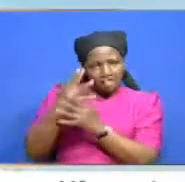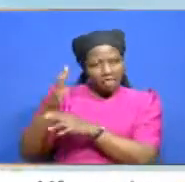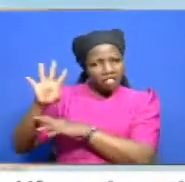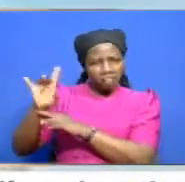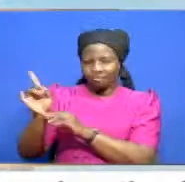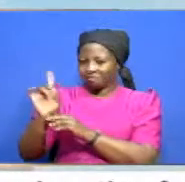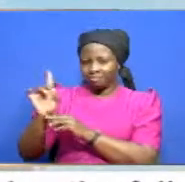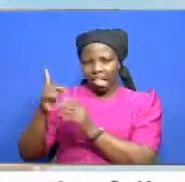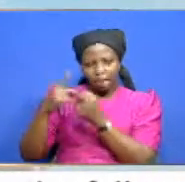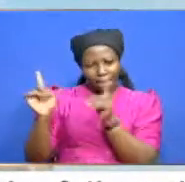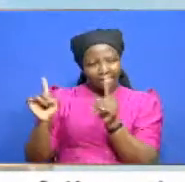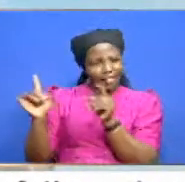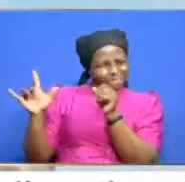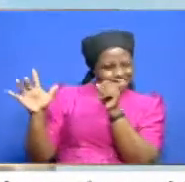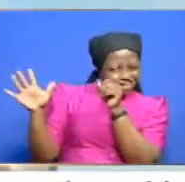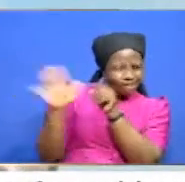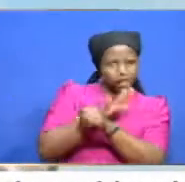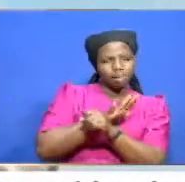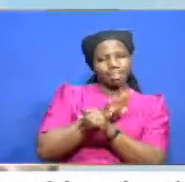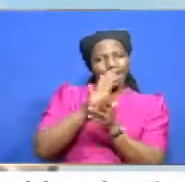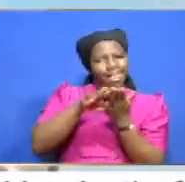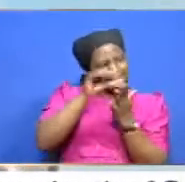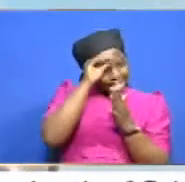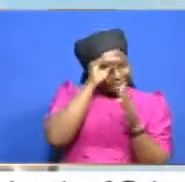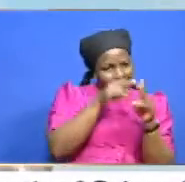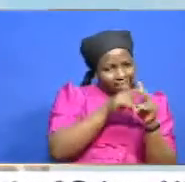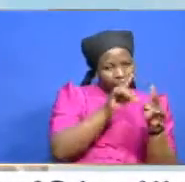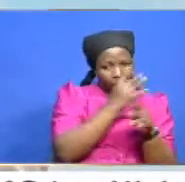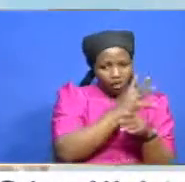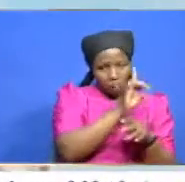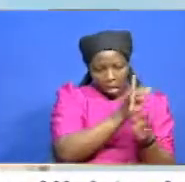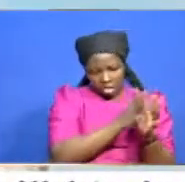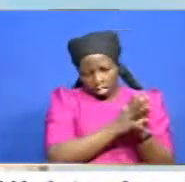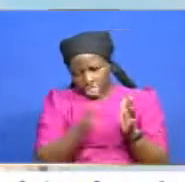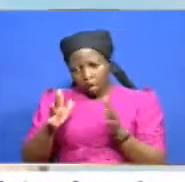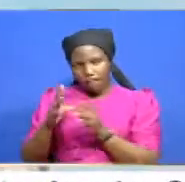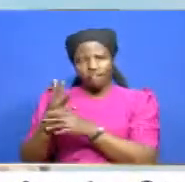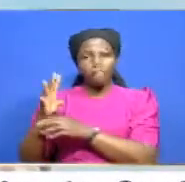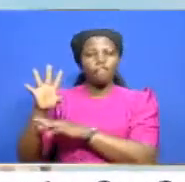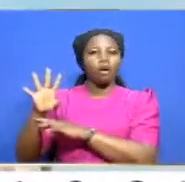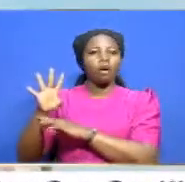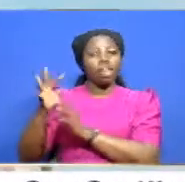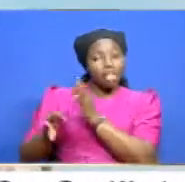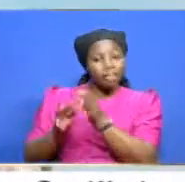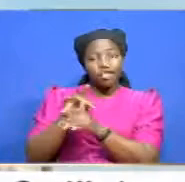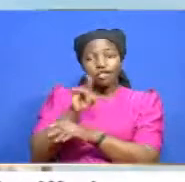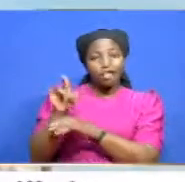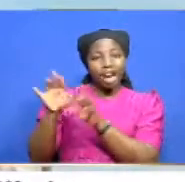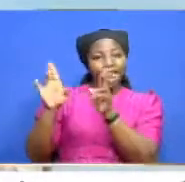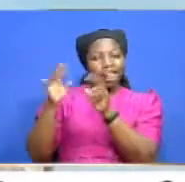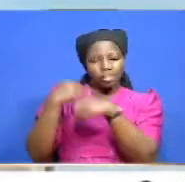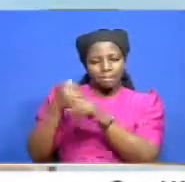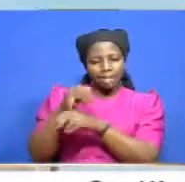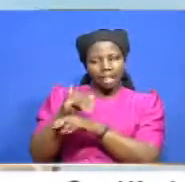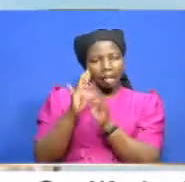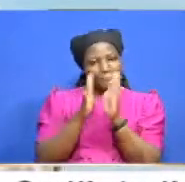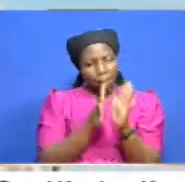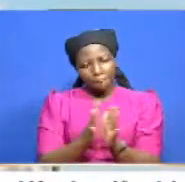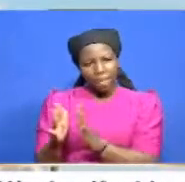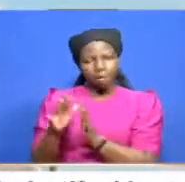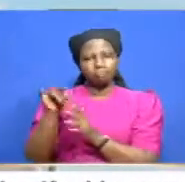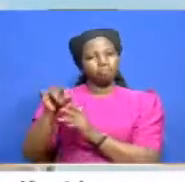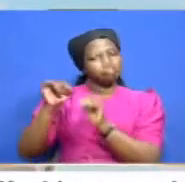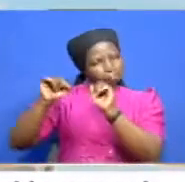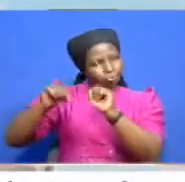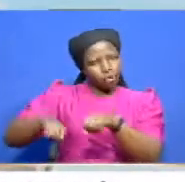whole course as it began in Form 1 up to that level. Mm-hmm. So if we were ready to make such kind of arrangement, it could have worked.